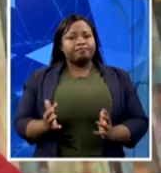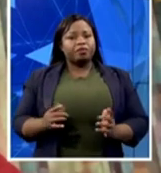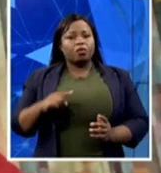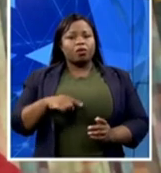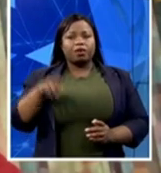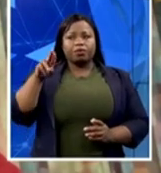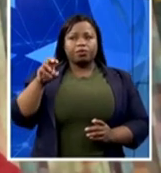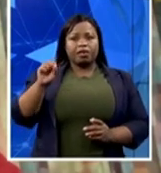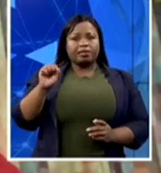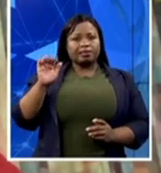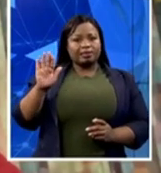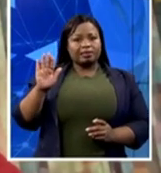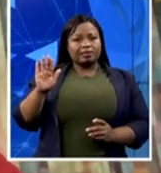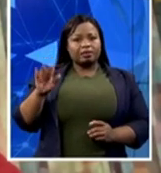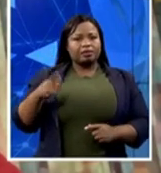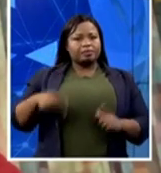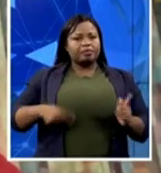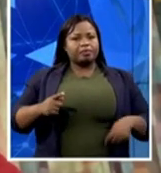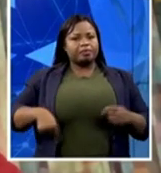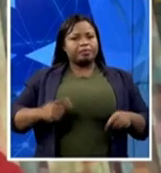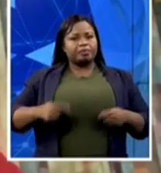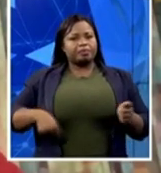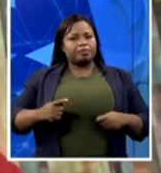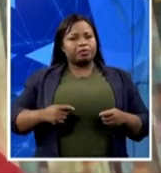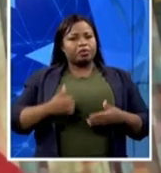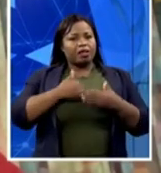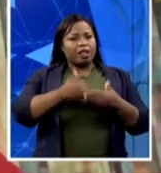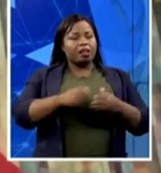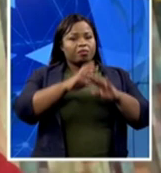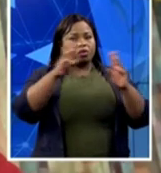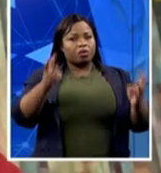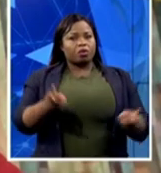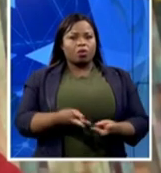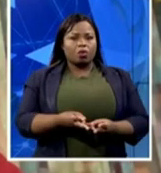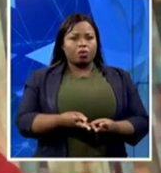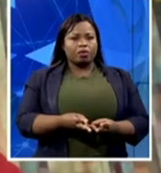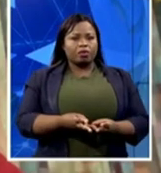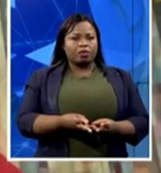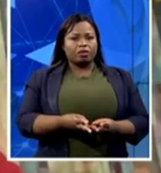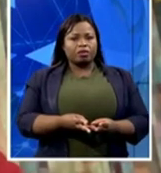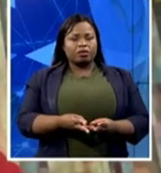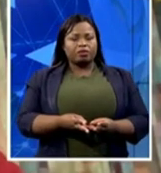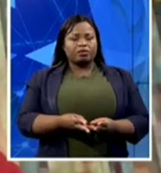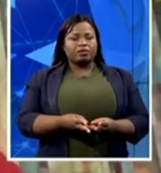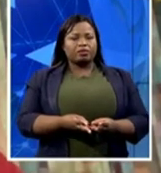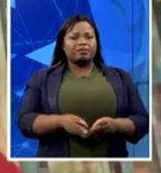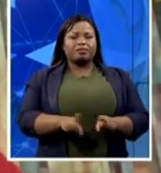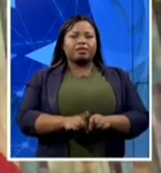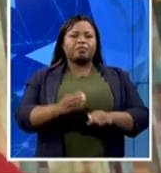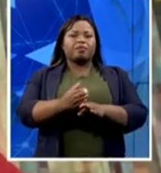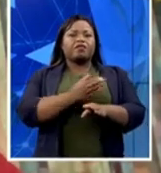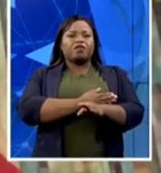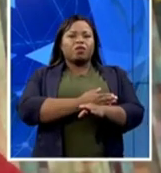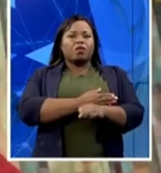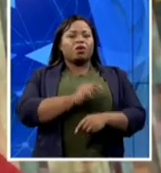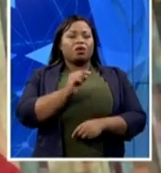in assisting globally, not just beyond the WHO. If you look at the